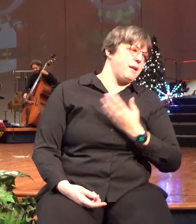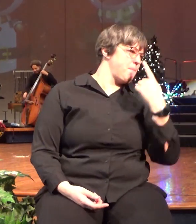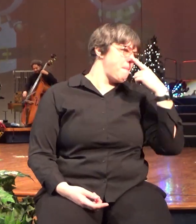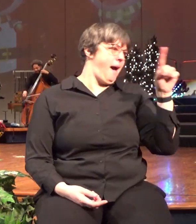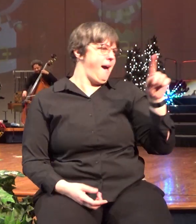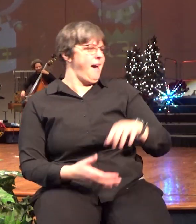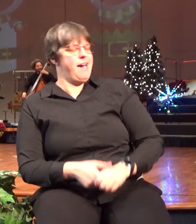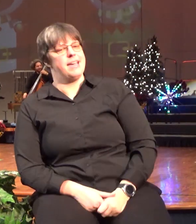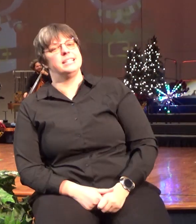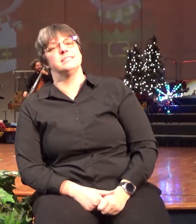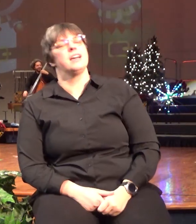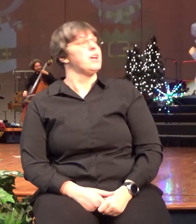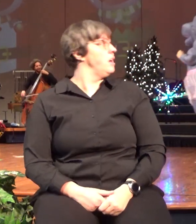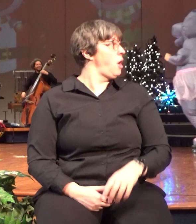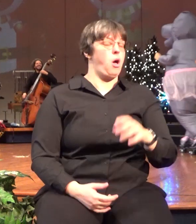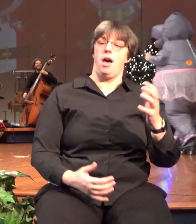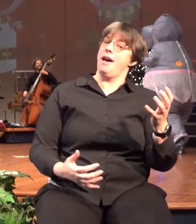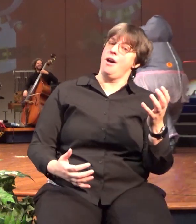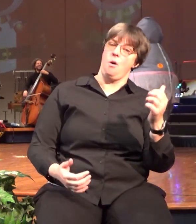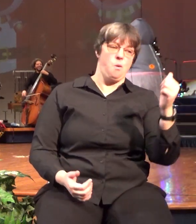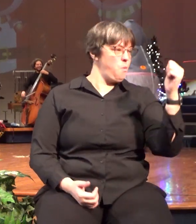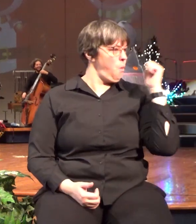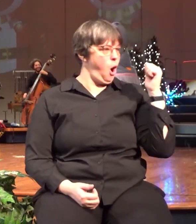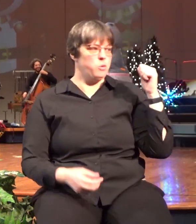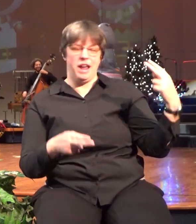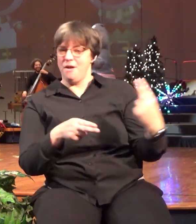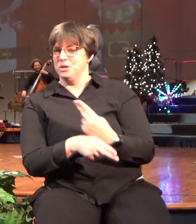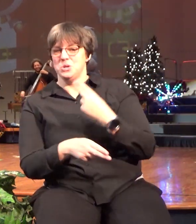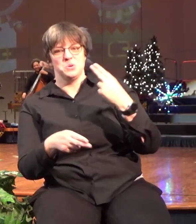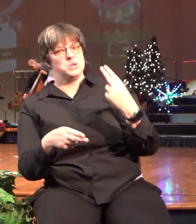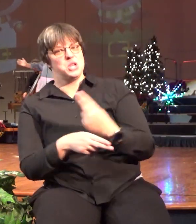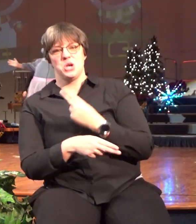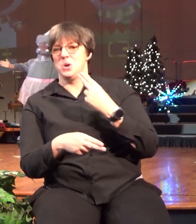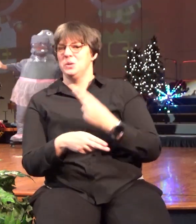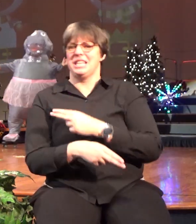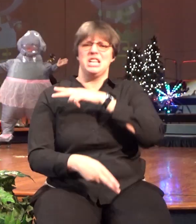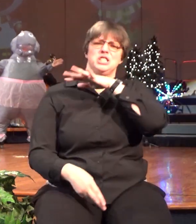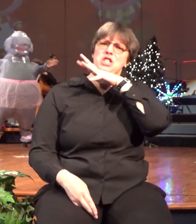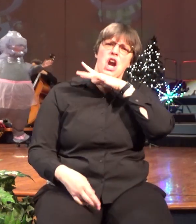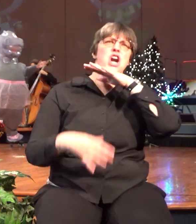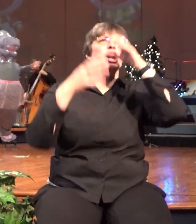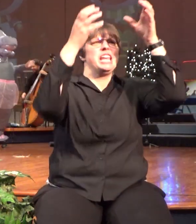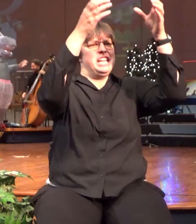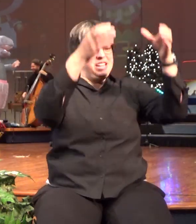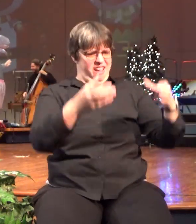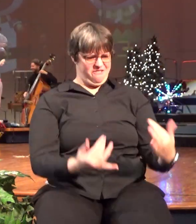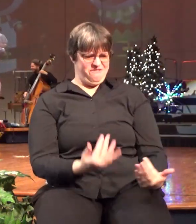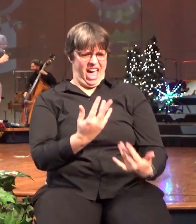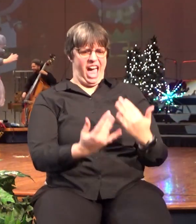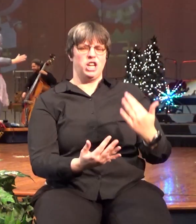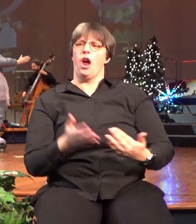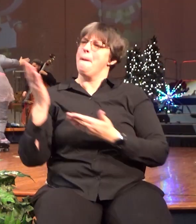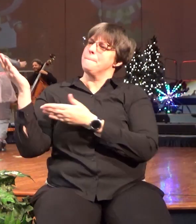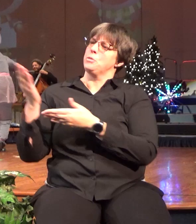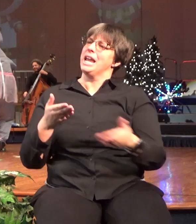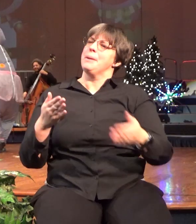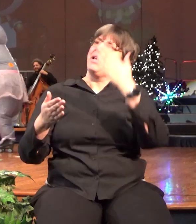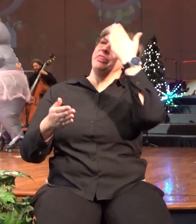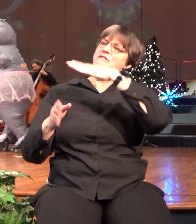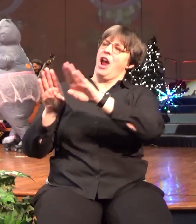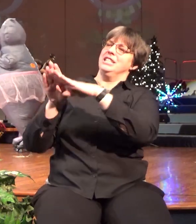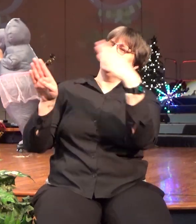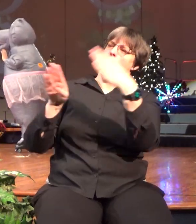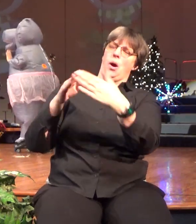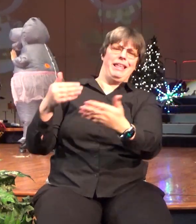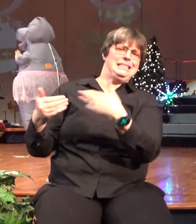you? You won't have to use our dirty chimney flue. Just bring him through the front door, that's the